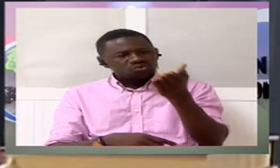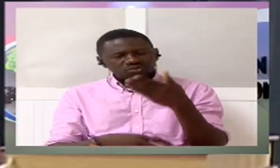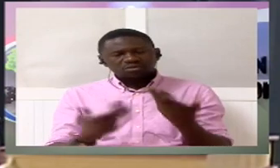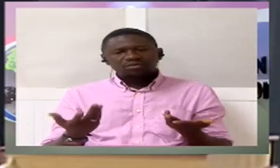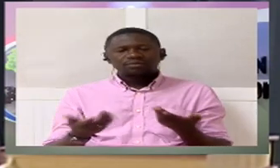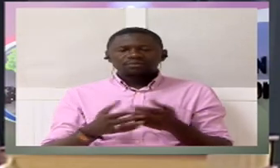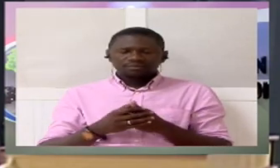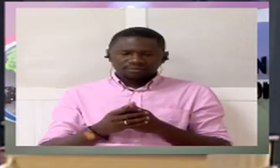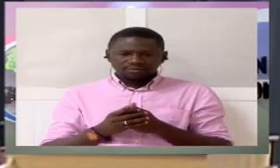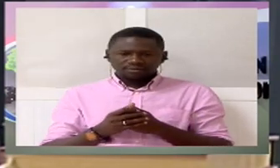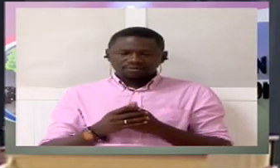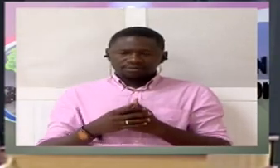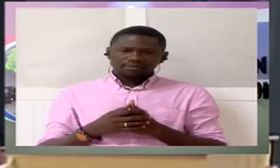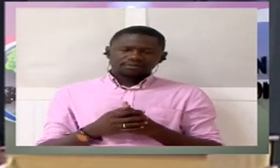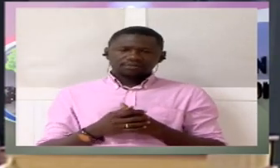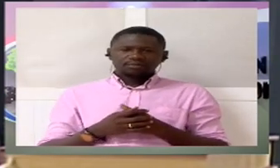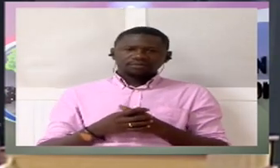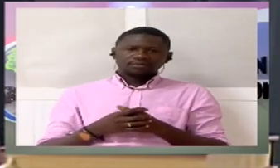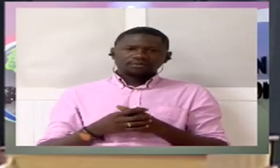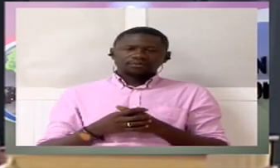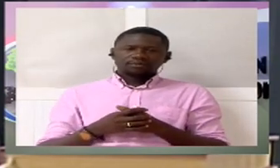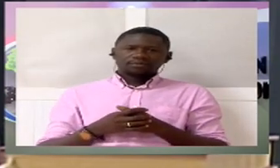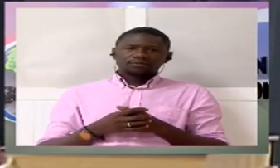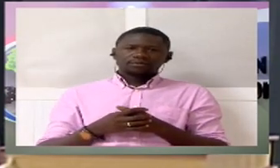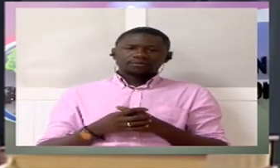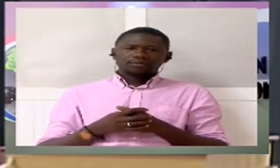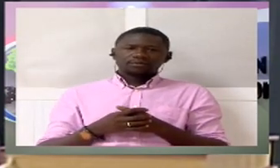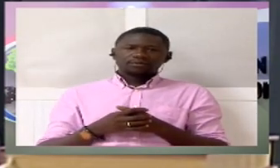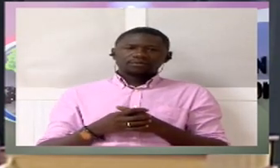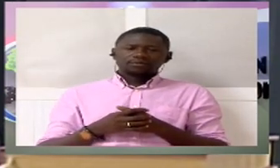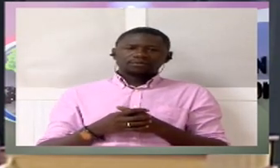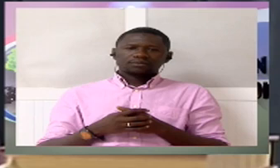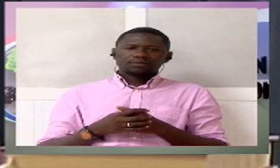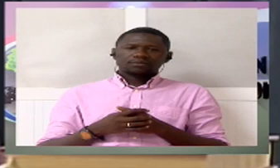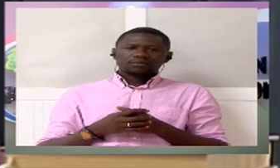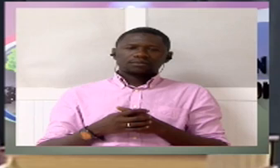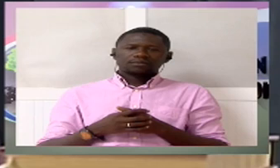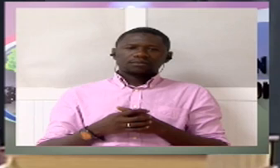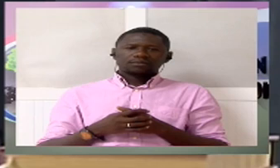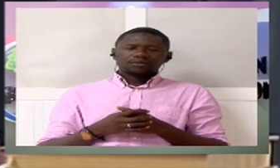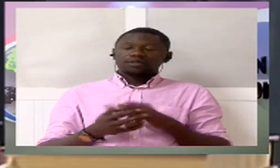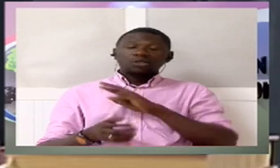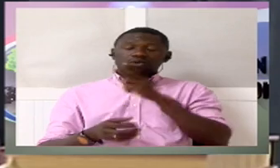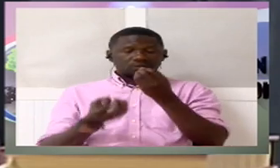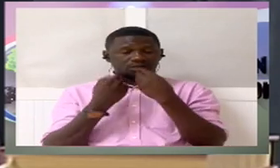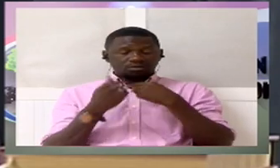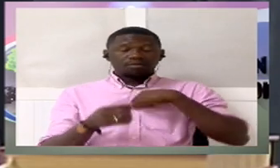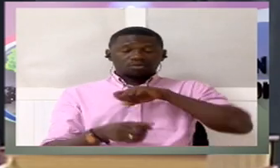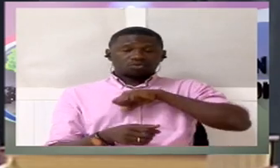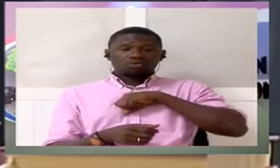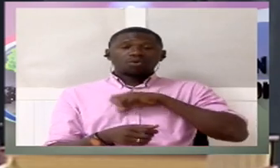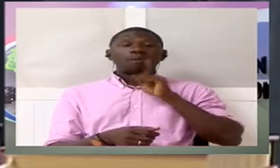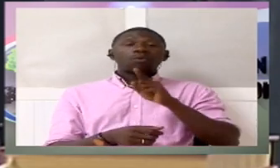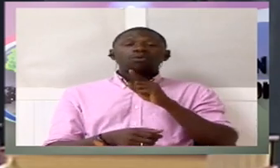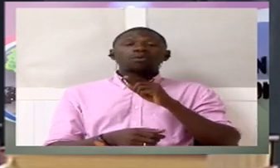lafirin kuomena. Ama fonde kundungaye bari baba adoma menketa Ibrahim Jobti. He did not tell me several times. He did not tell me personally,